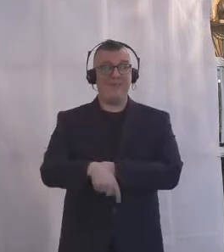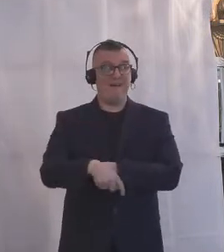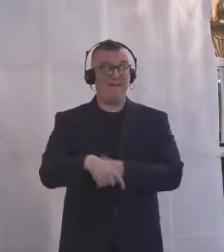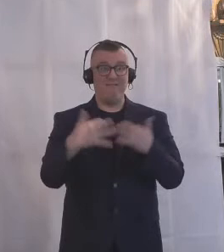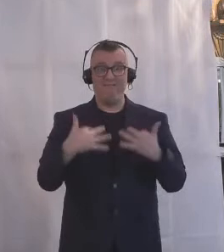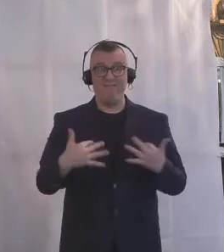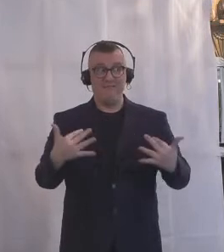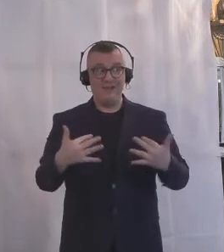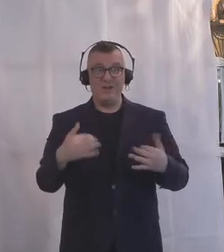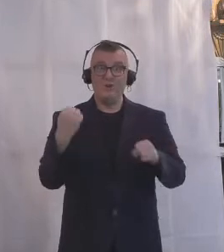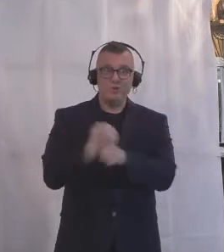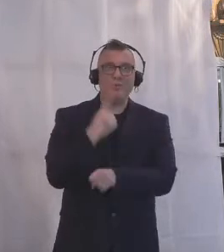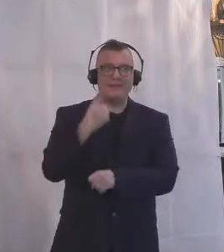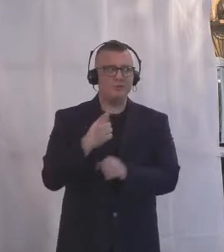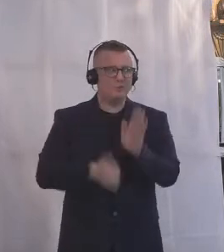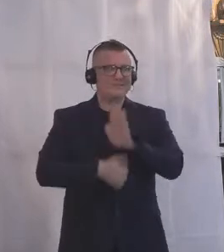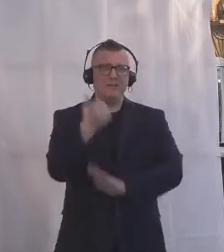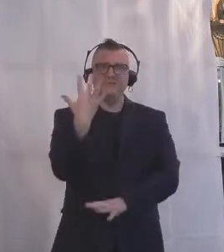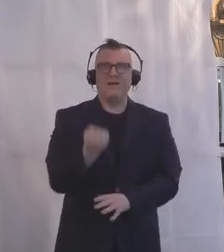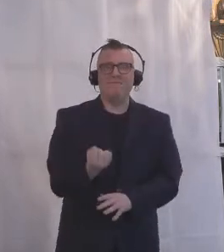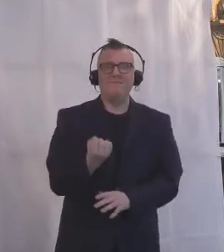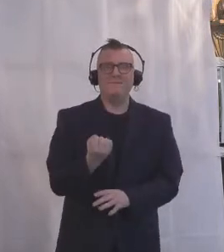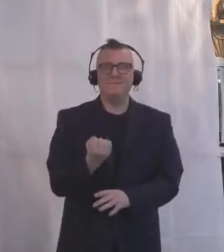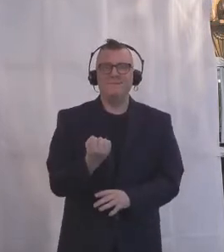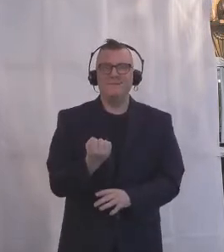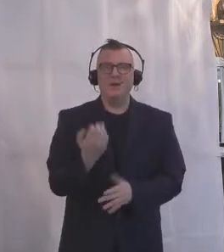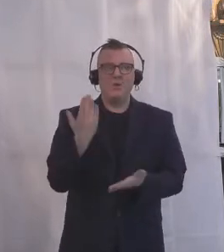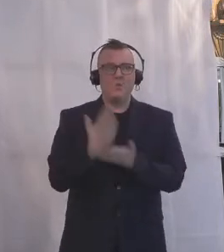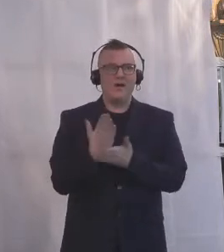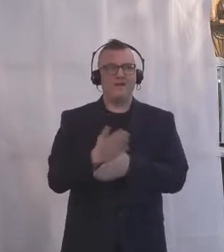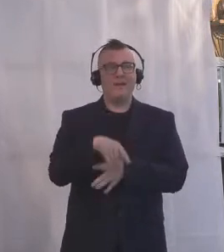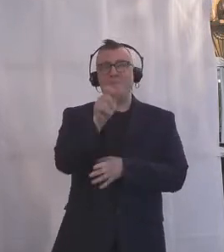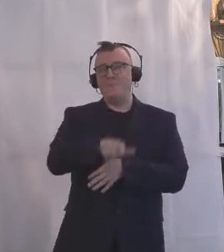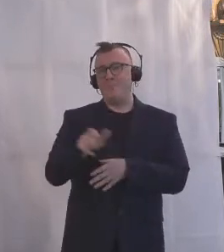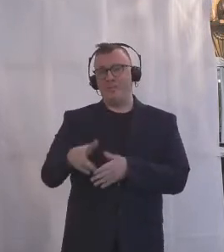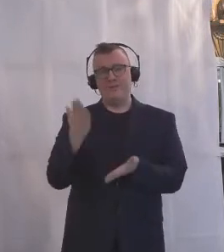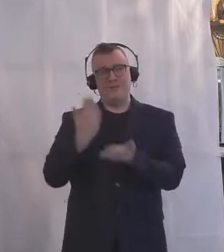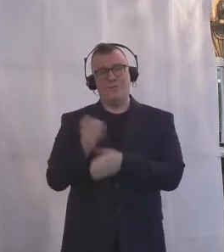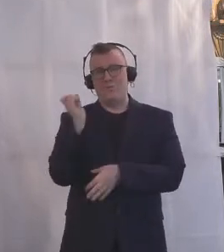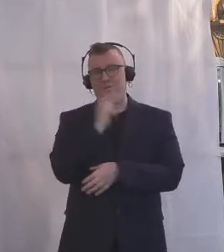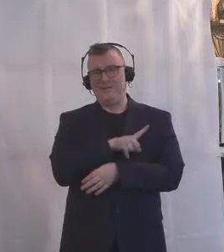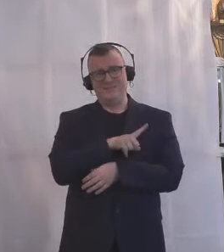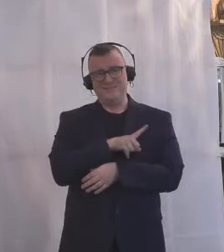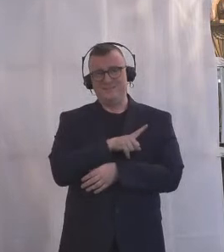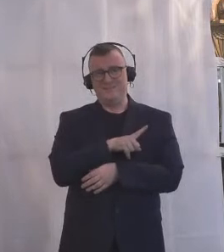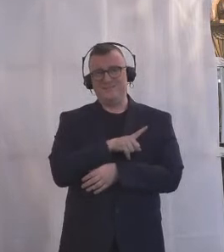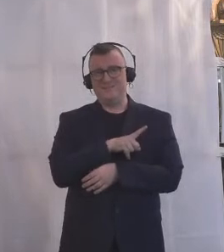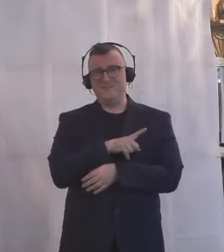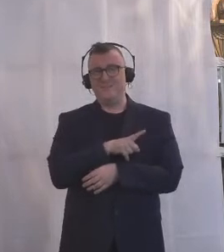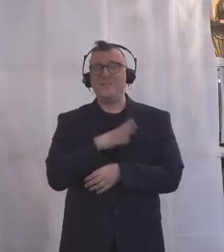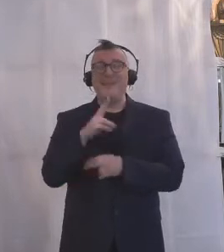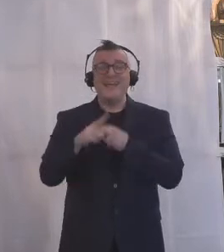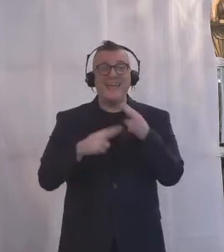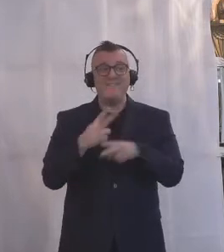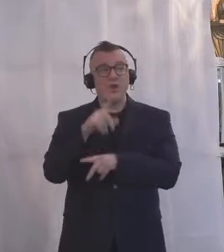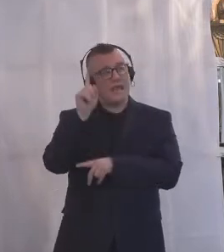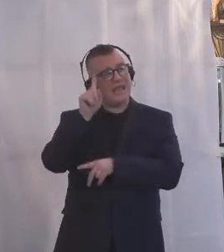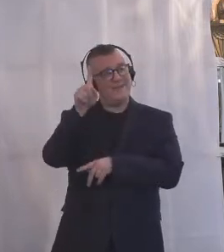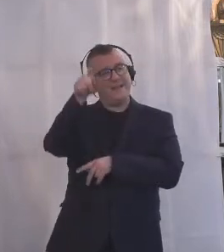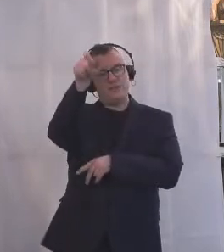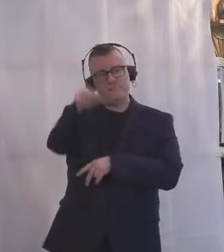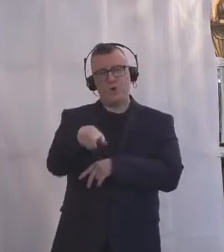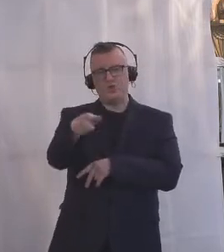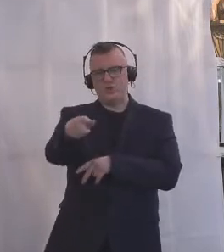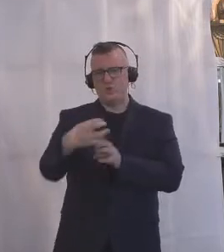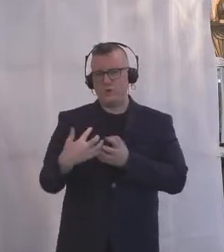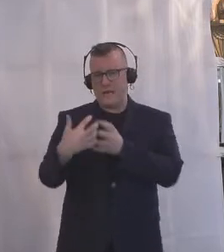skills. Because we are a weird race. you know, and when you meet and connect with innovators,